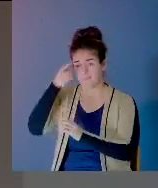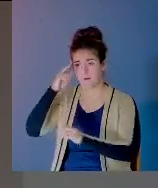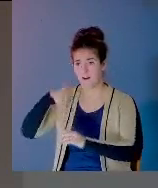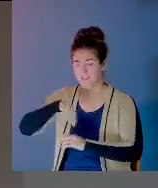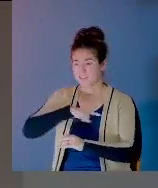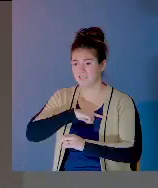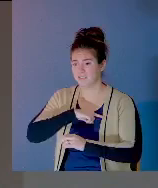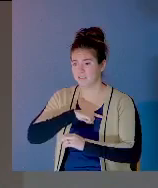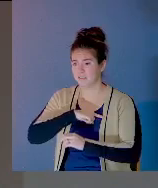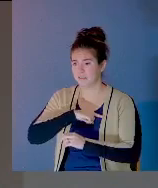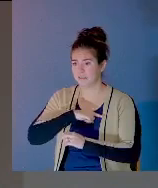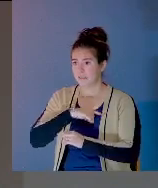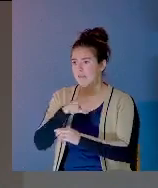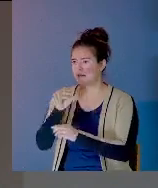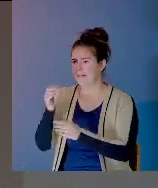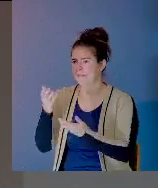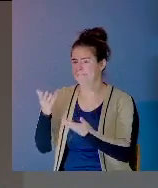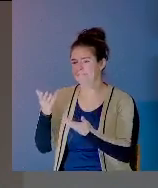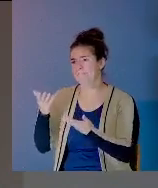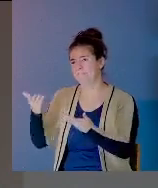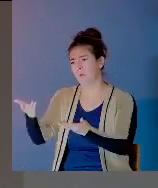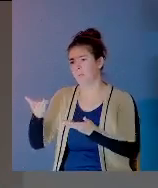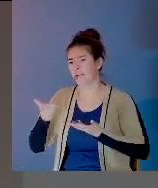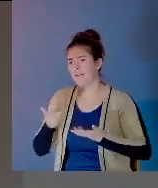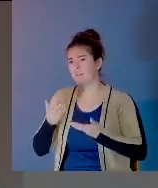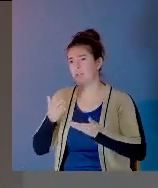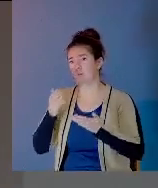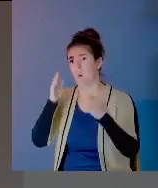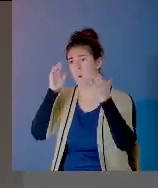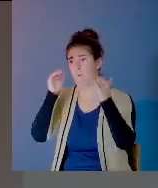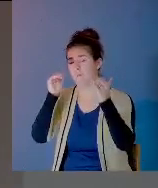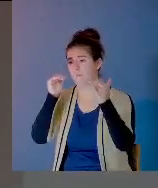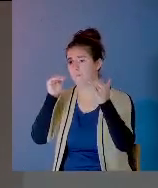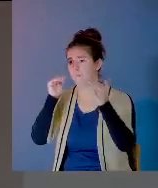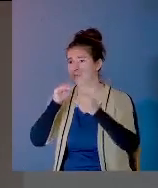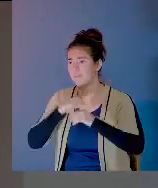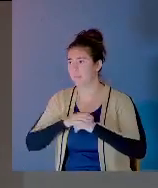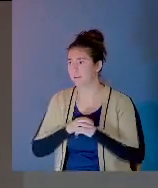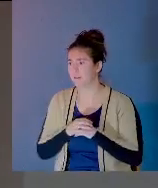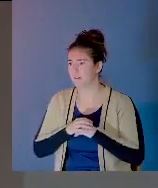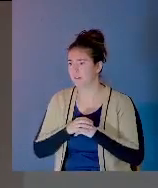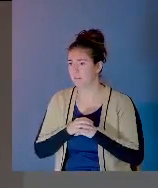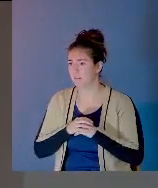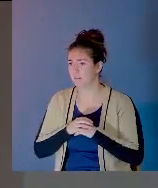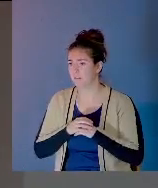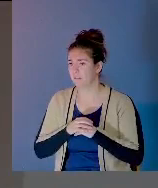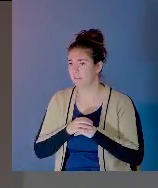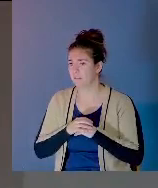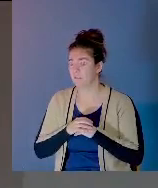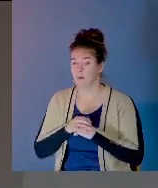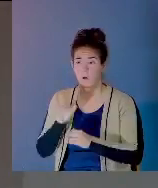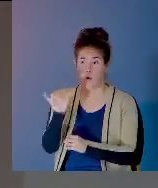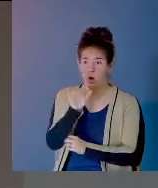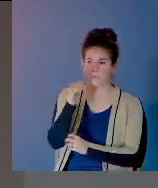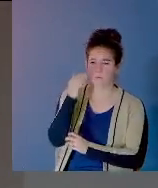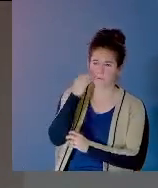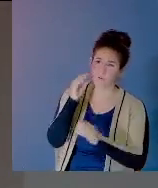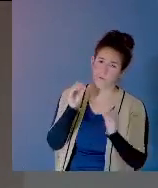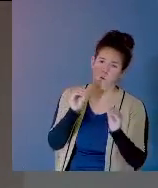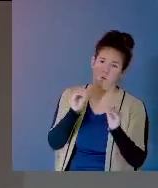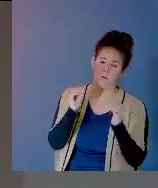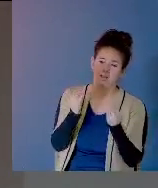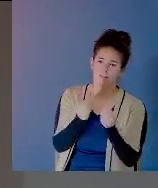and gave us hope. And for people of organizations like R&R